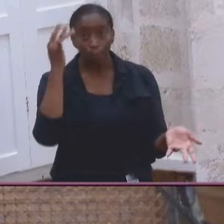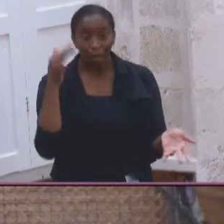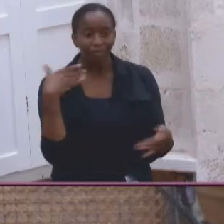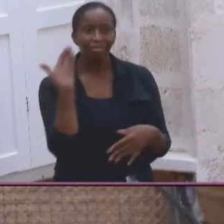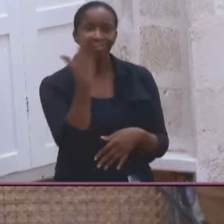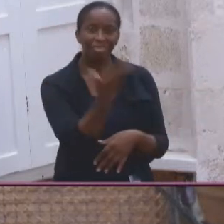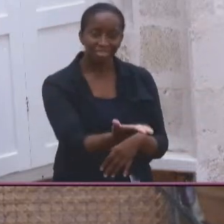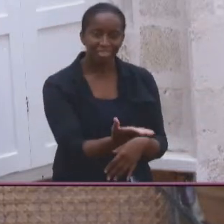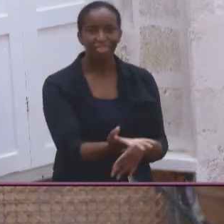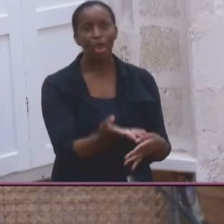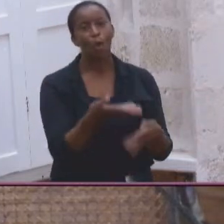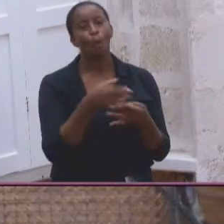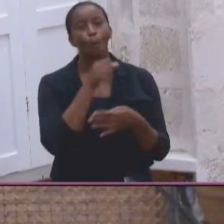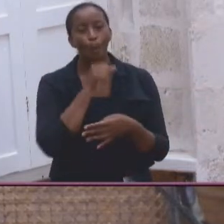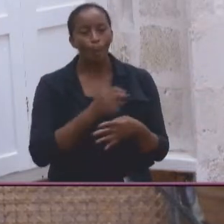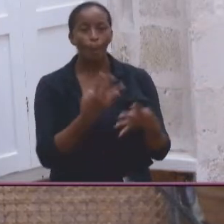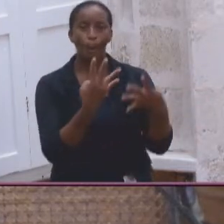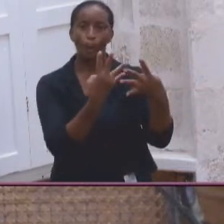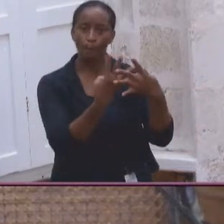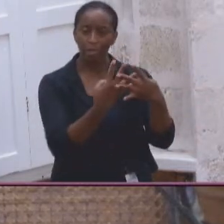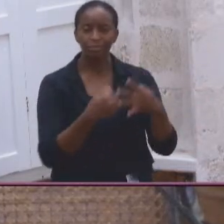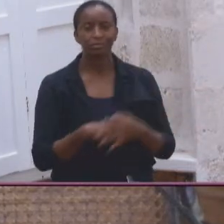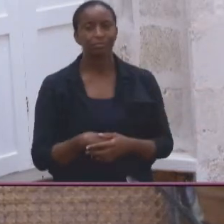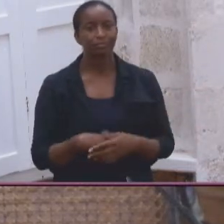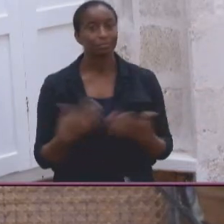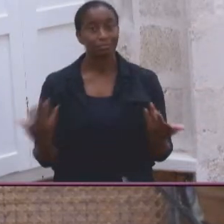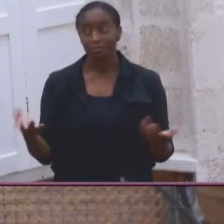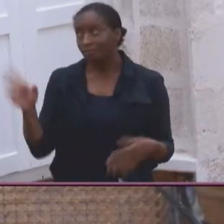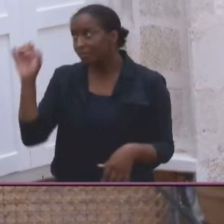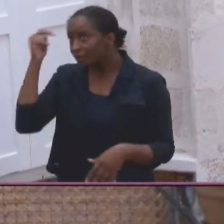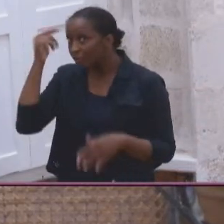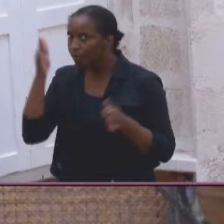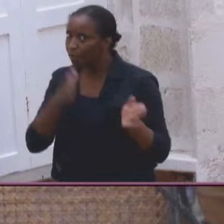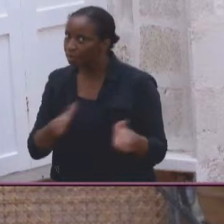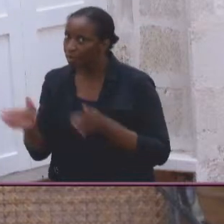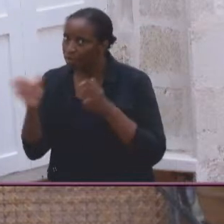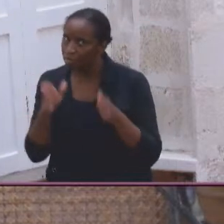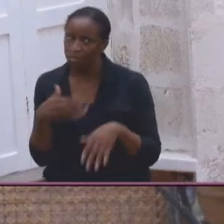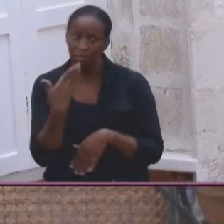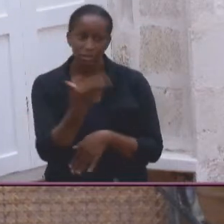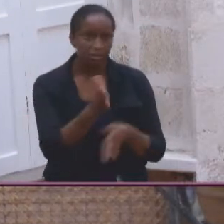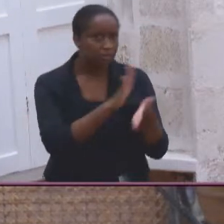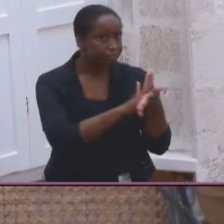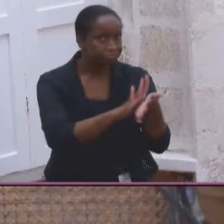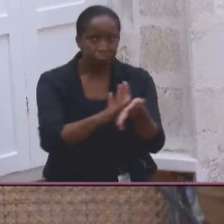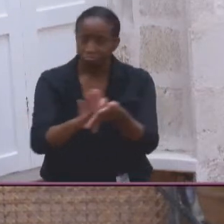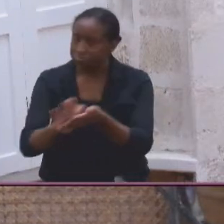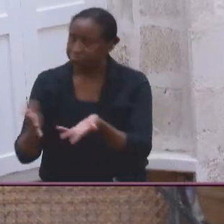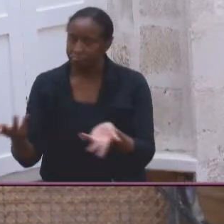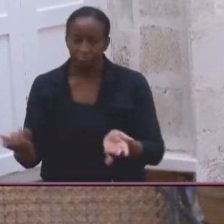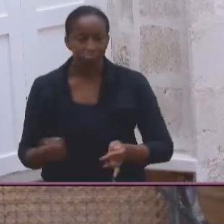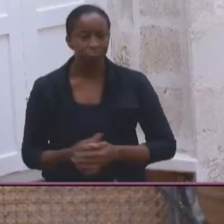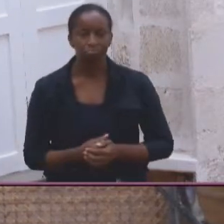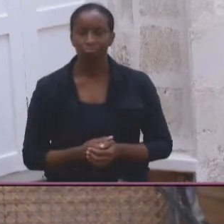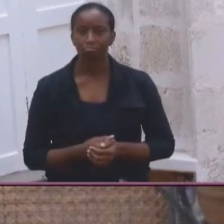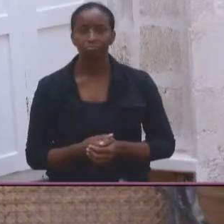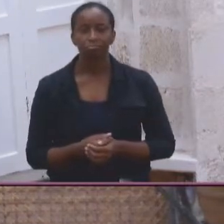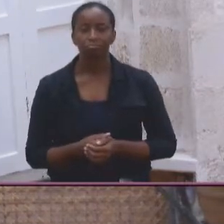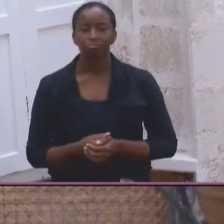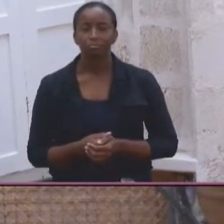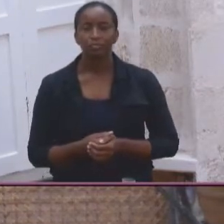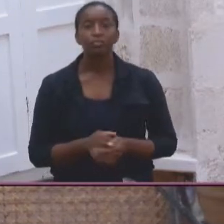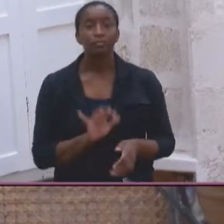government should take a team in there to clean up the Glenderry prison. I visited in